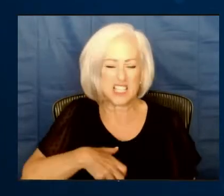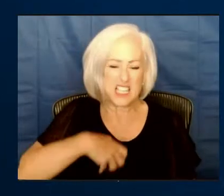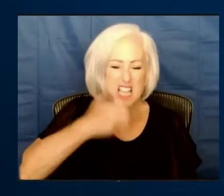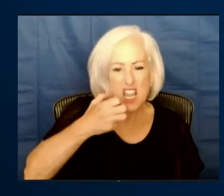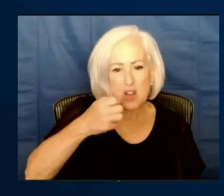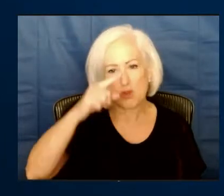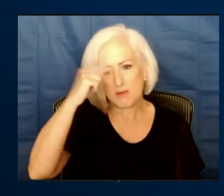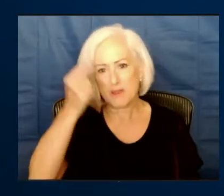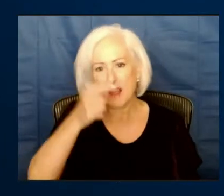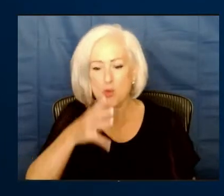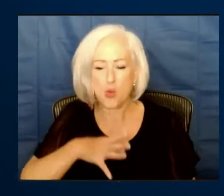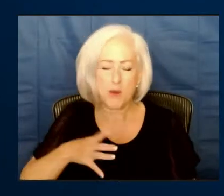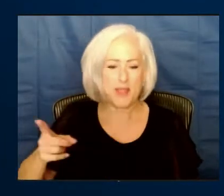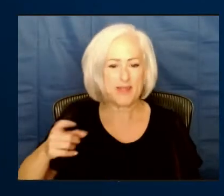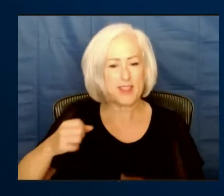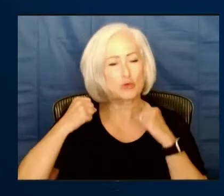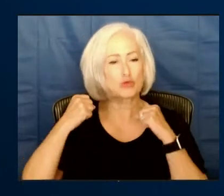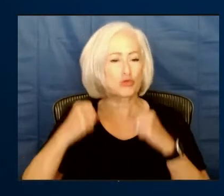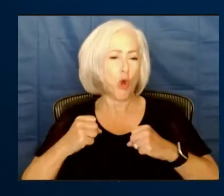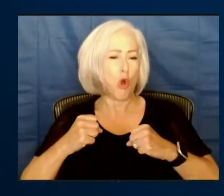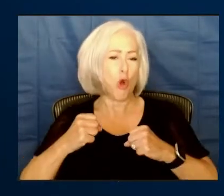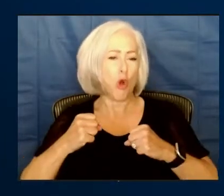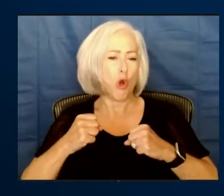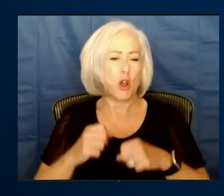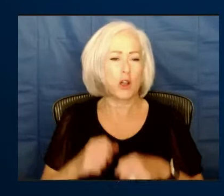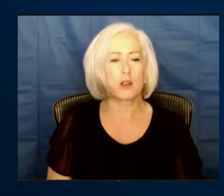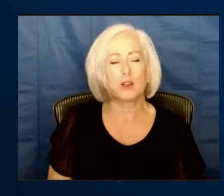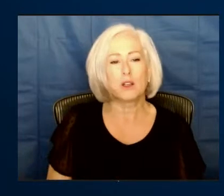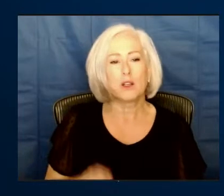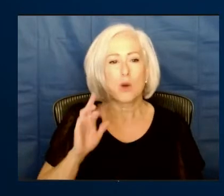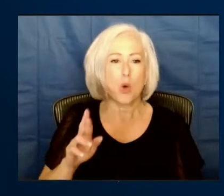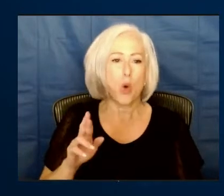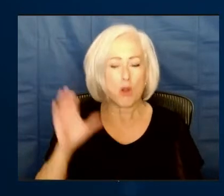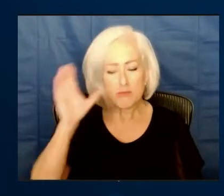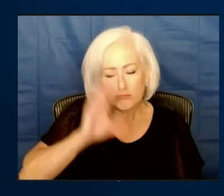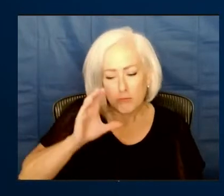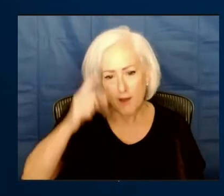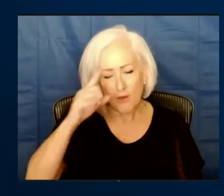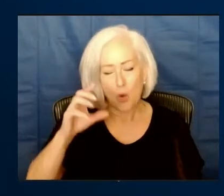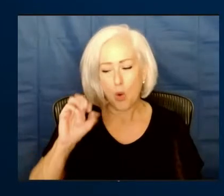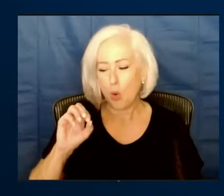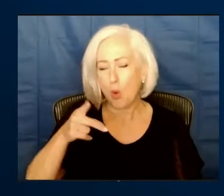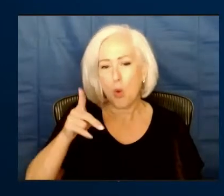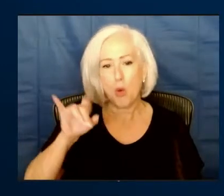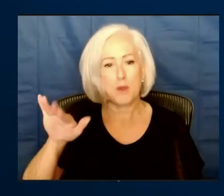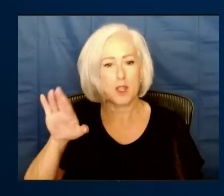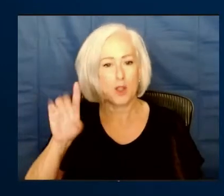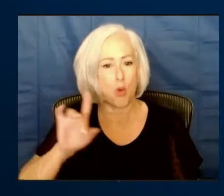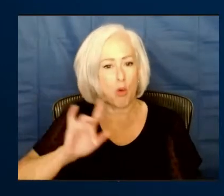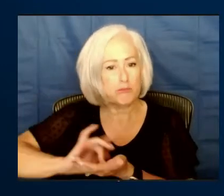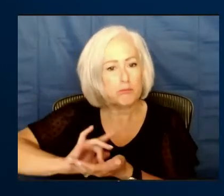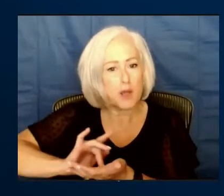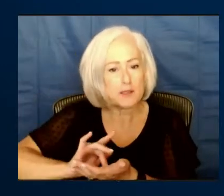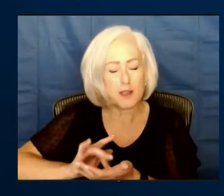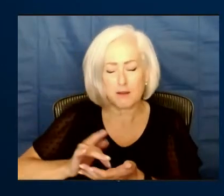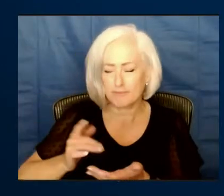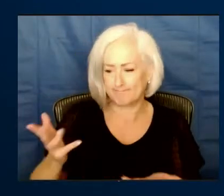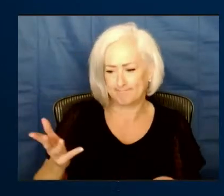strong, or the opioid seeking. I mean, let's take some of that on. Talk to us a little bit about